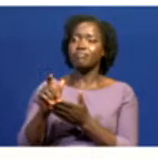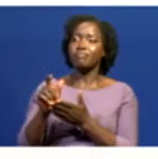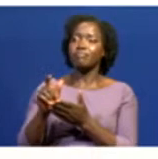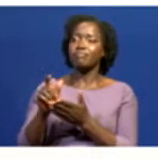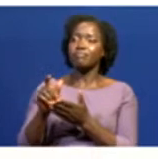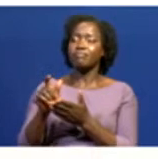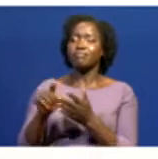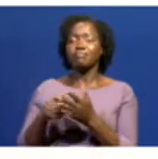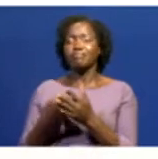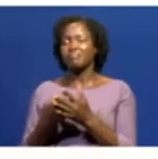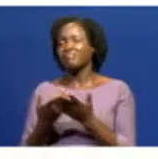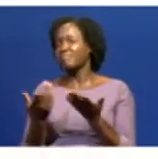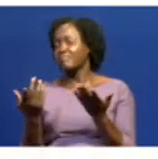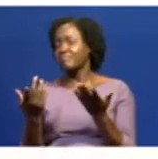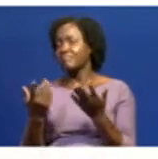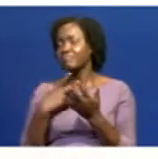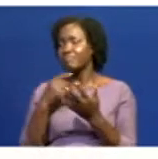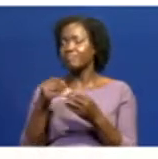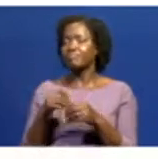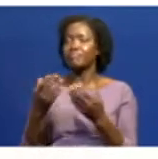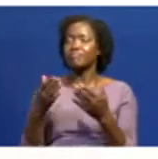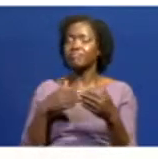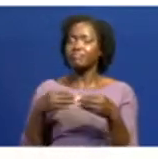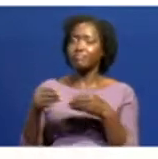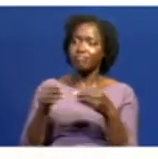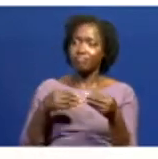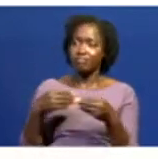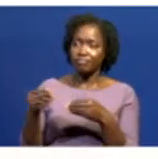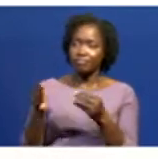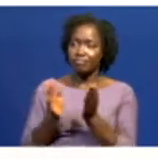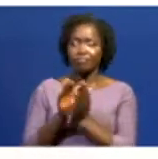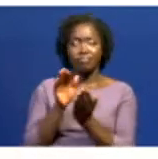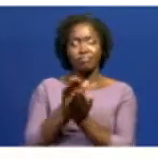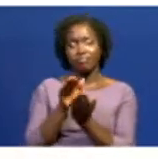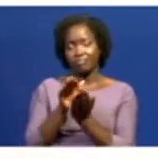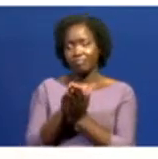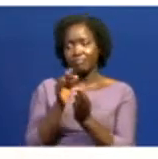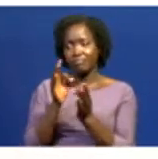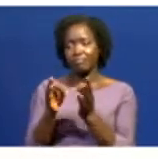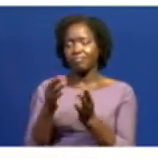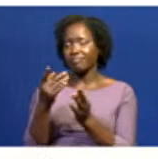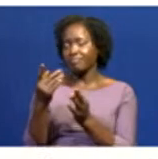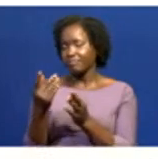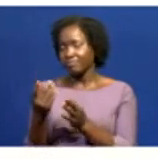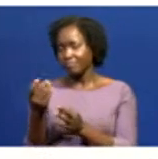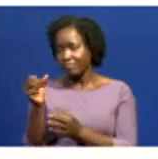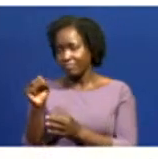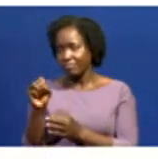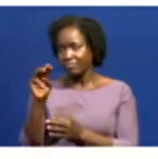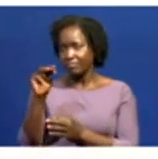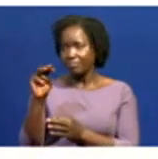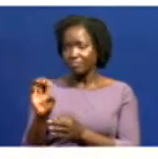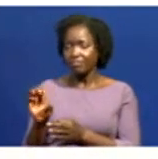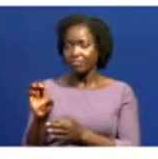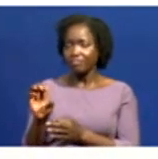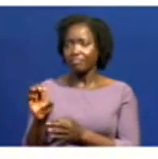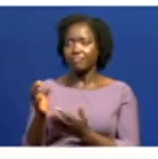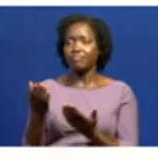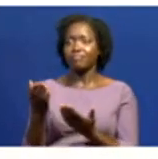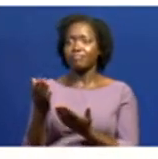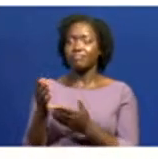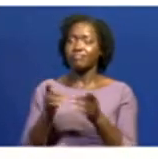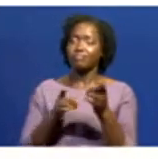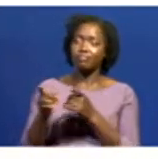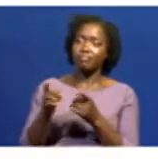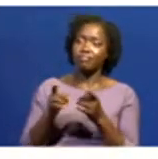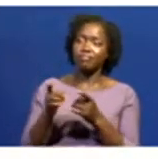you can start. So it gives you the flexibility in terms of saving. If you are a small medium enterprises, which basically are the ones running